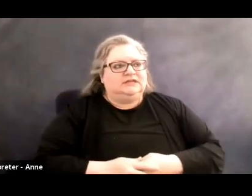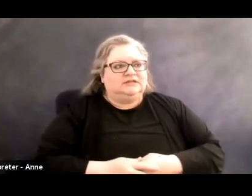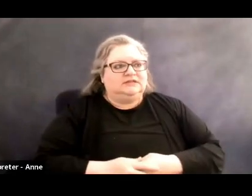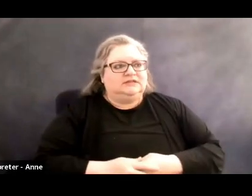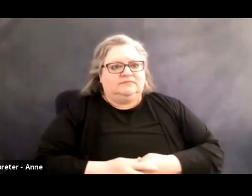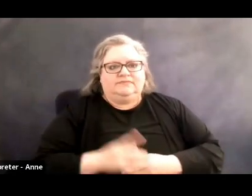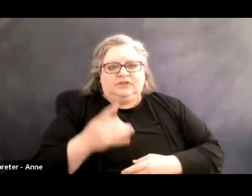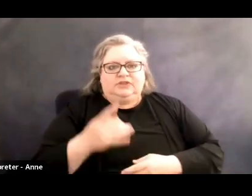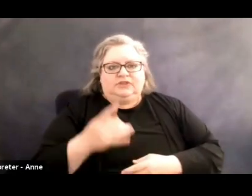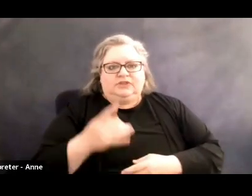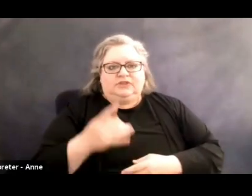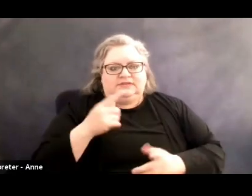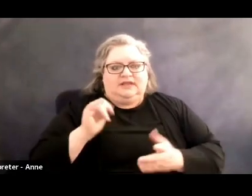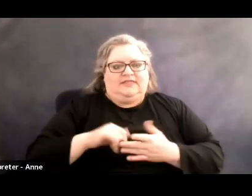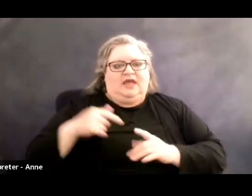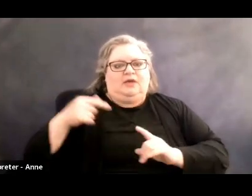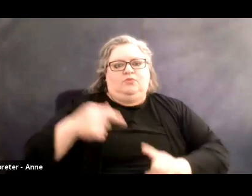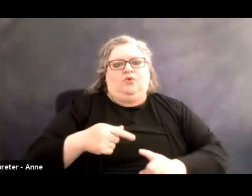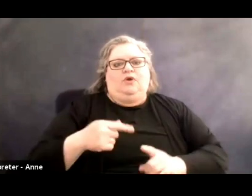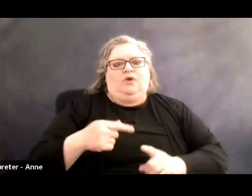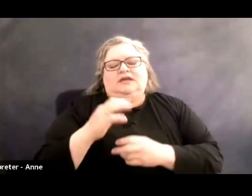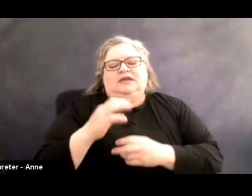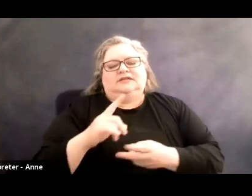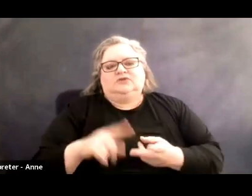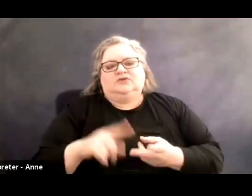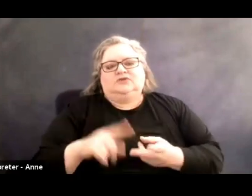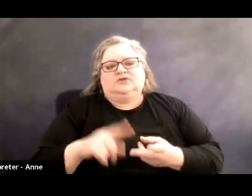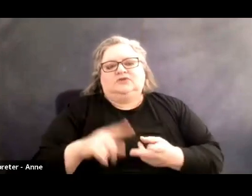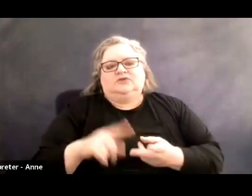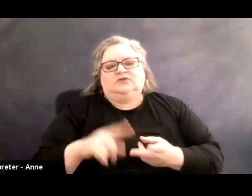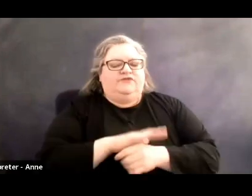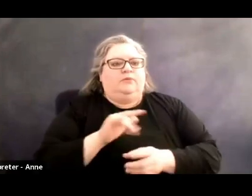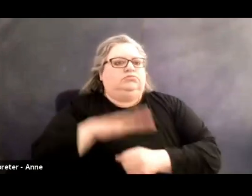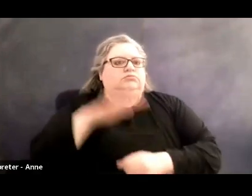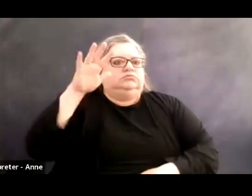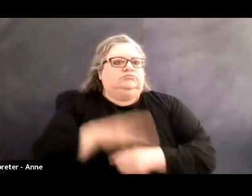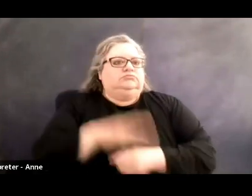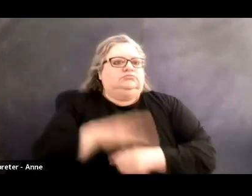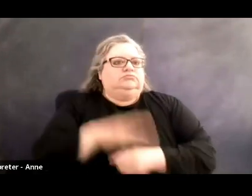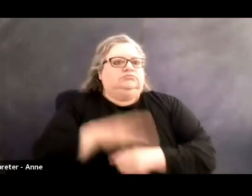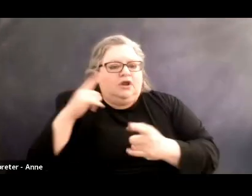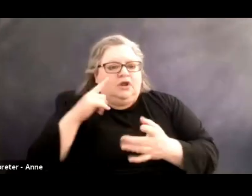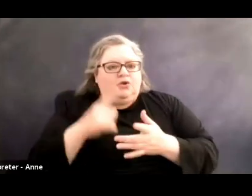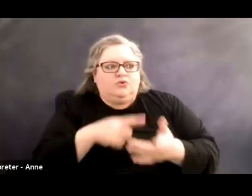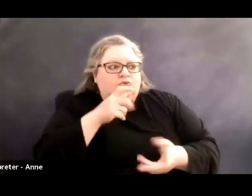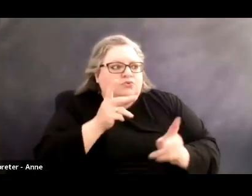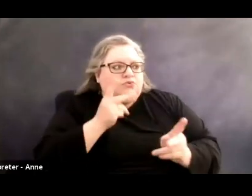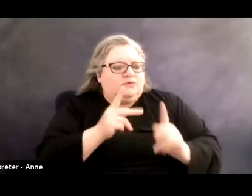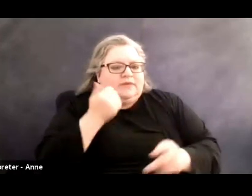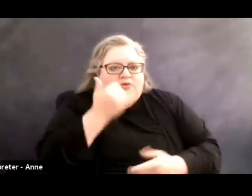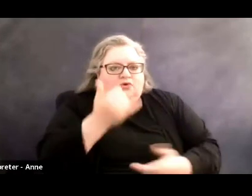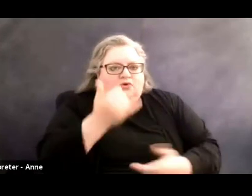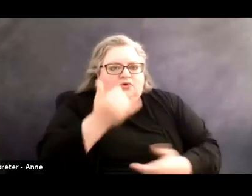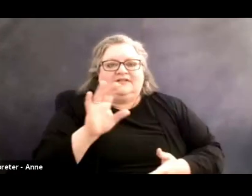you're just right at that point of crisis or you're at a full-blown crisis? Who do people call? And again, 988 being the single point